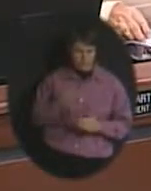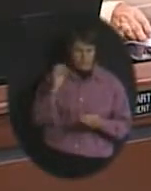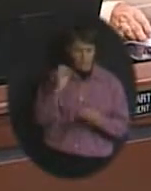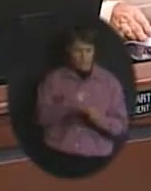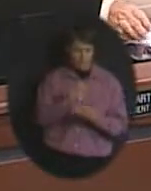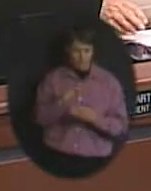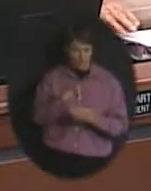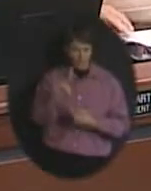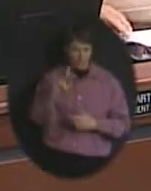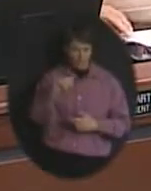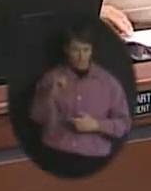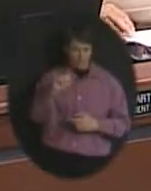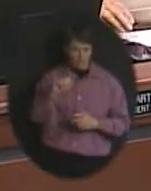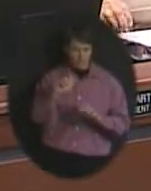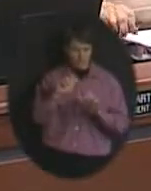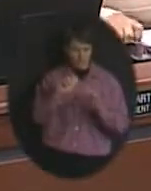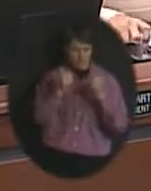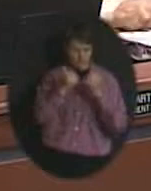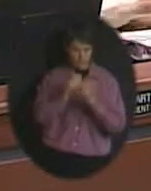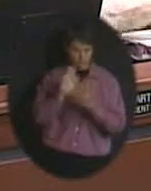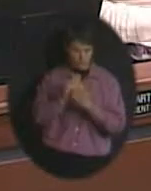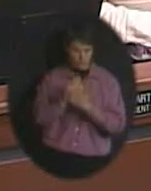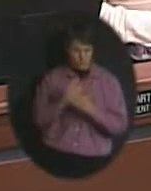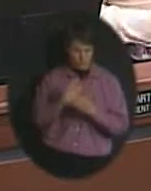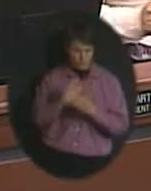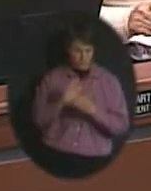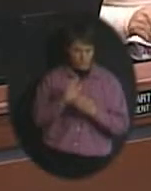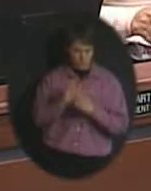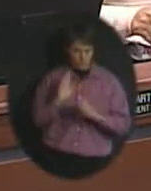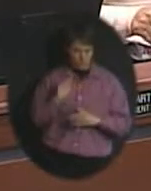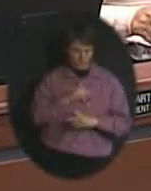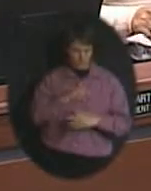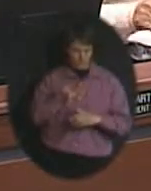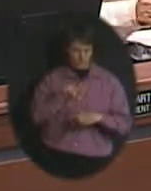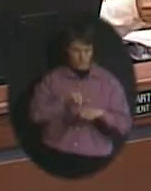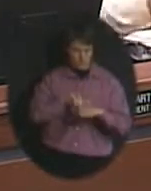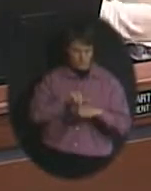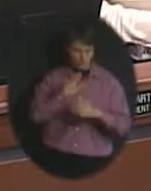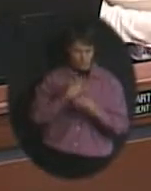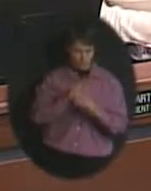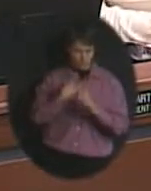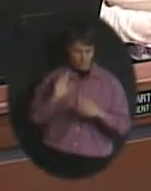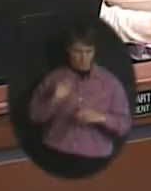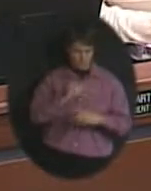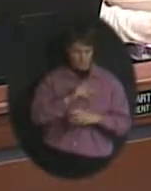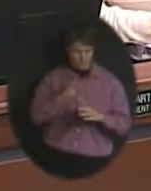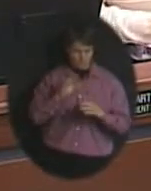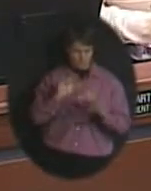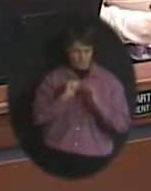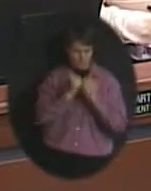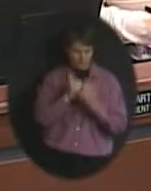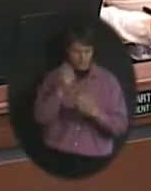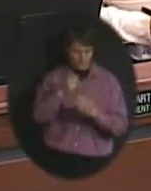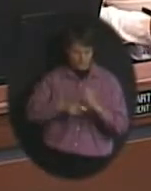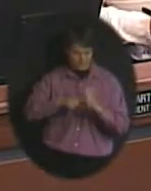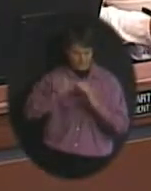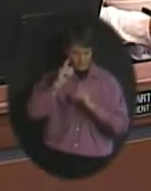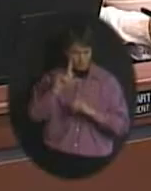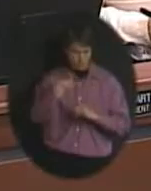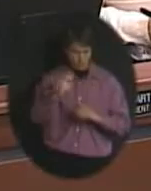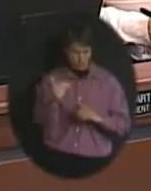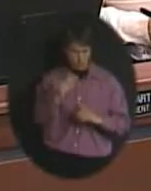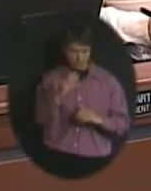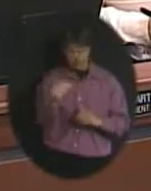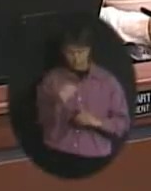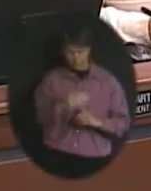approval of the Kansas Association of School Boards and the National School Boards Association fees for 2013 and 14. Are there